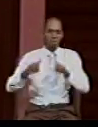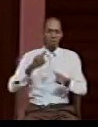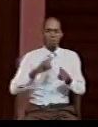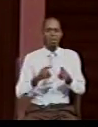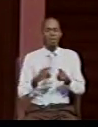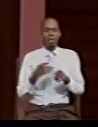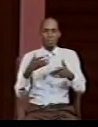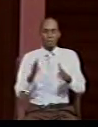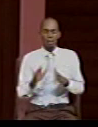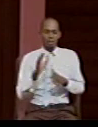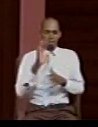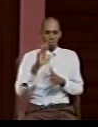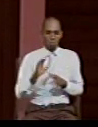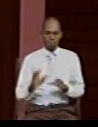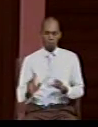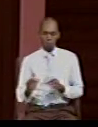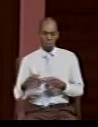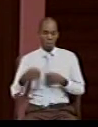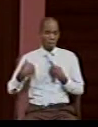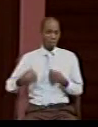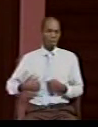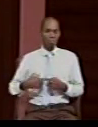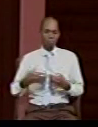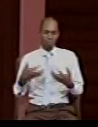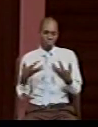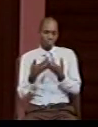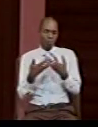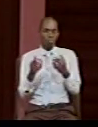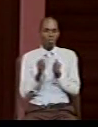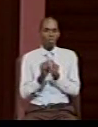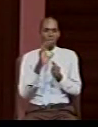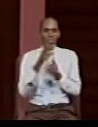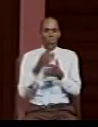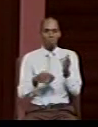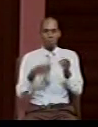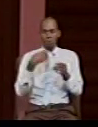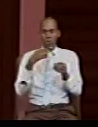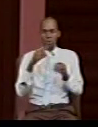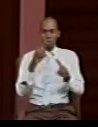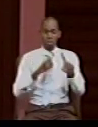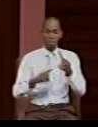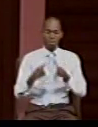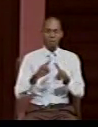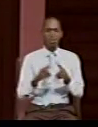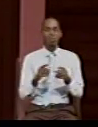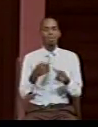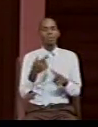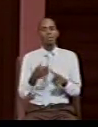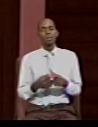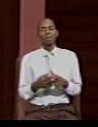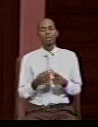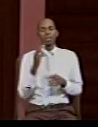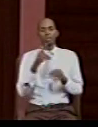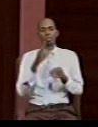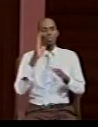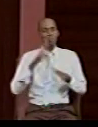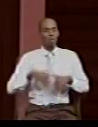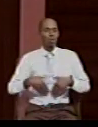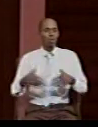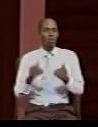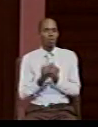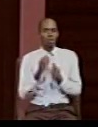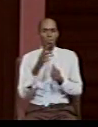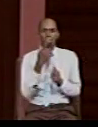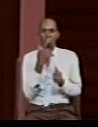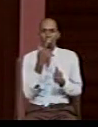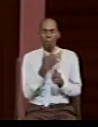that confession, that if thou shalt confess with thy mouth the Lord Jesus, and shalt believe in